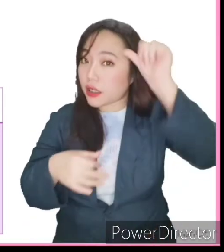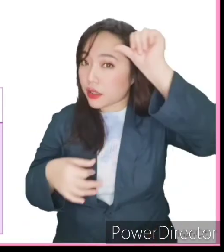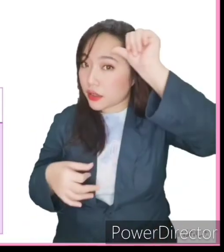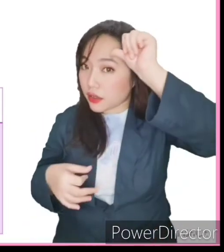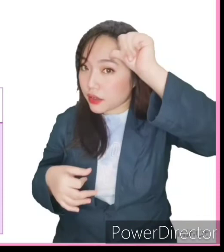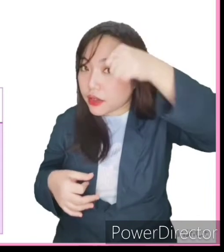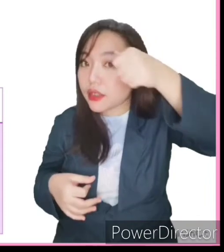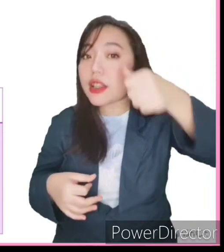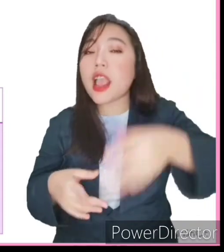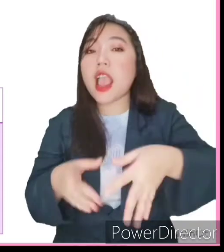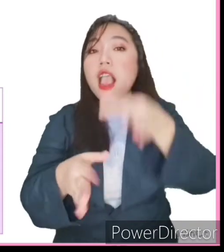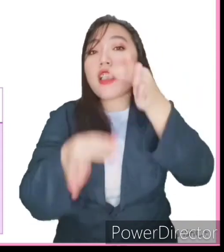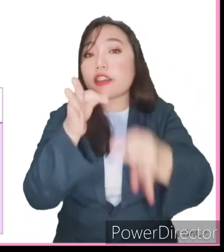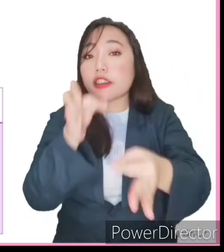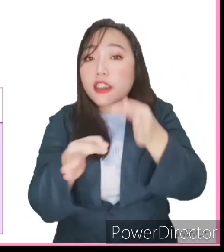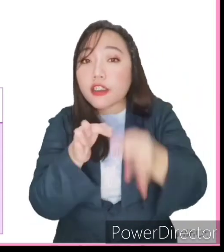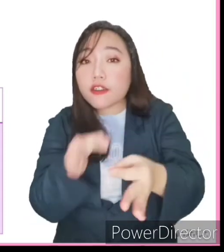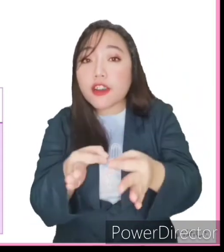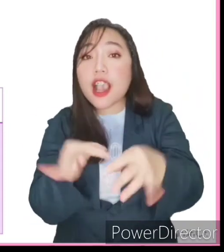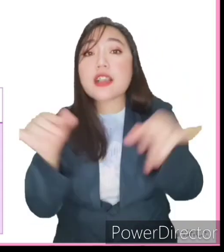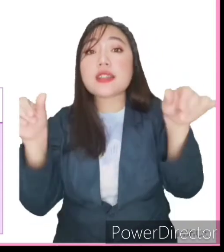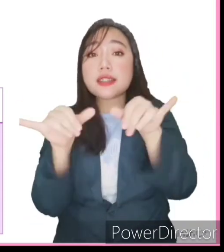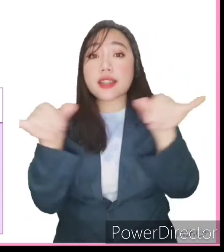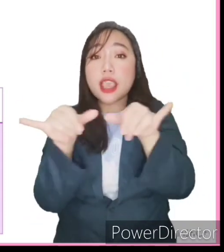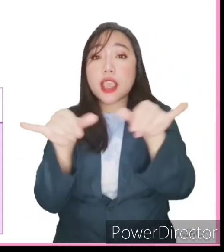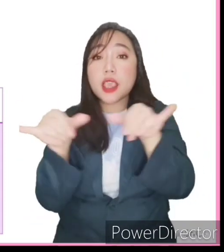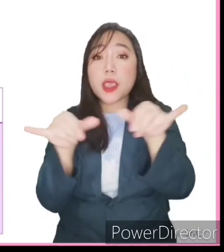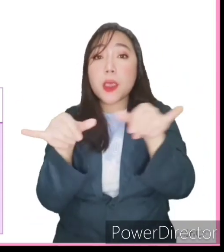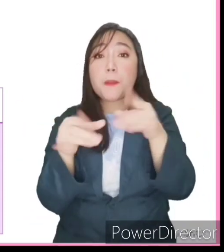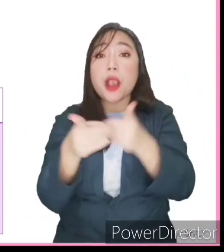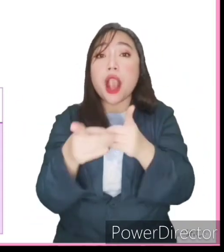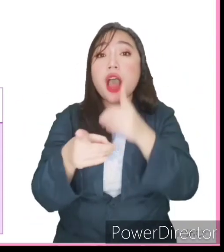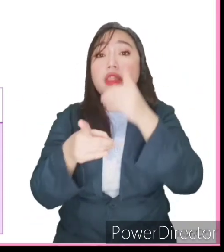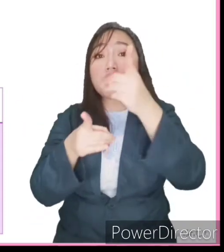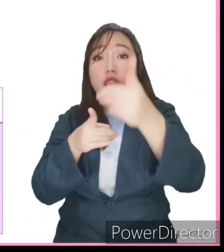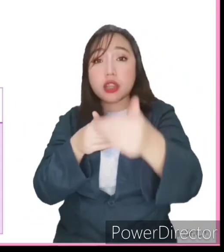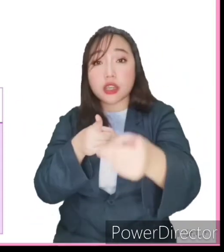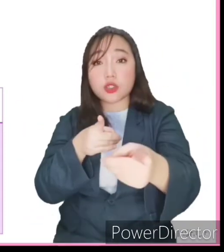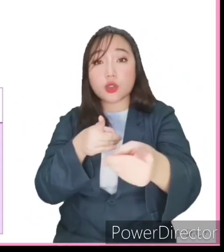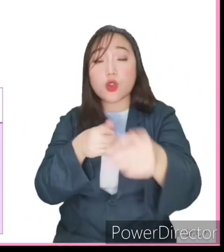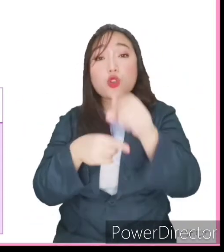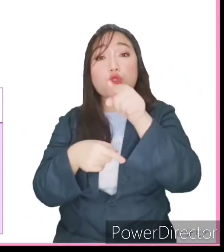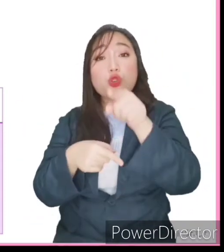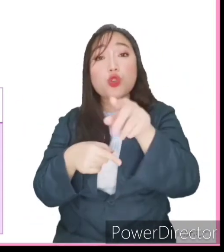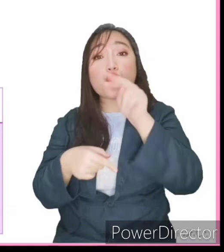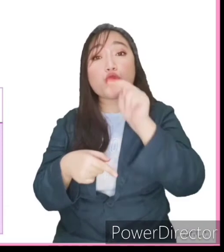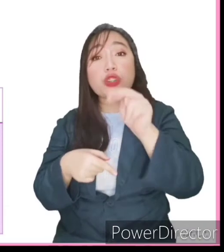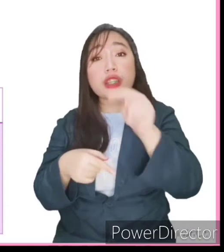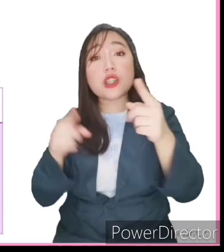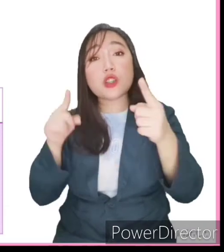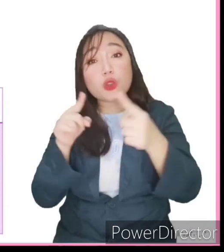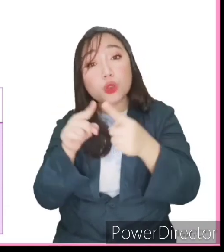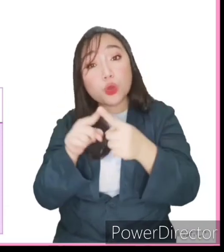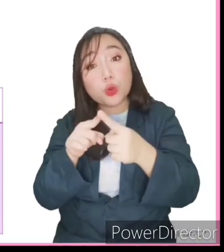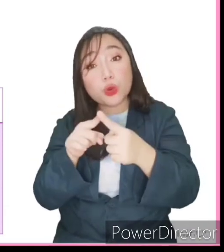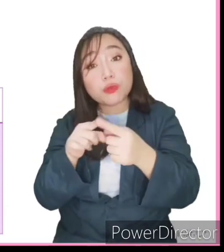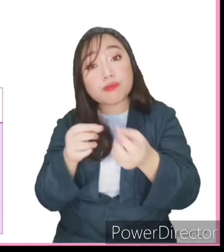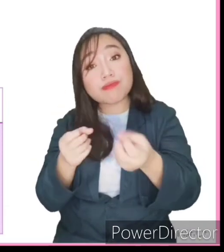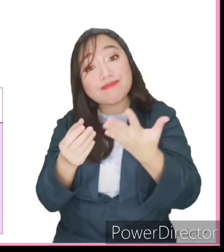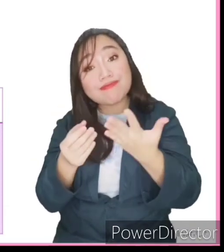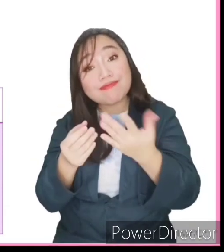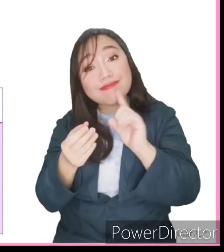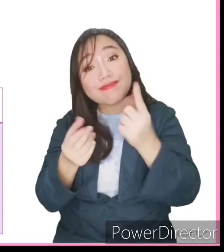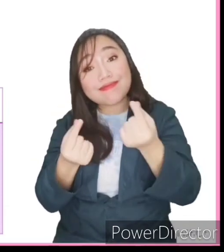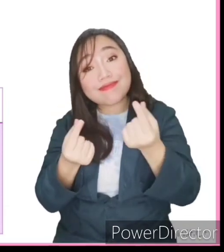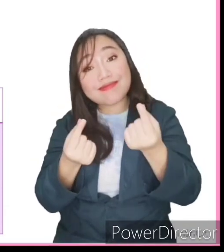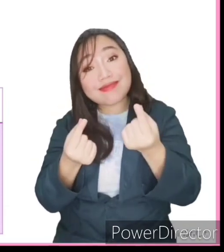The net force is the total force. You just have to remember if the same direction, you